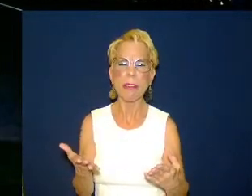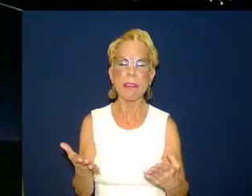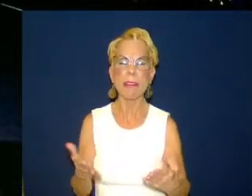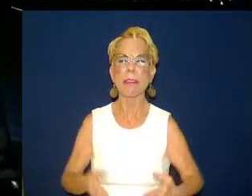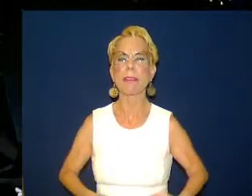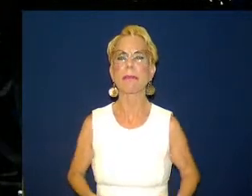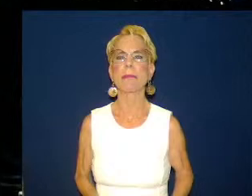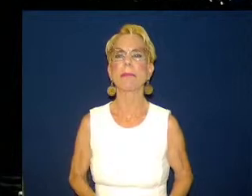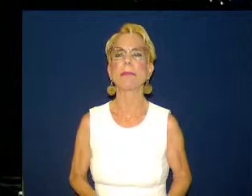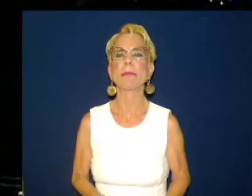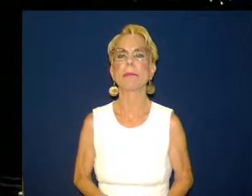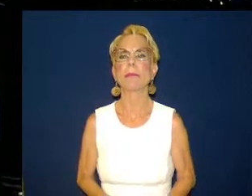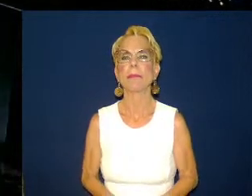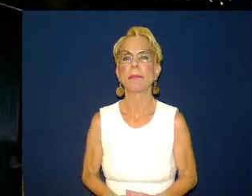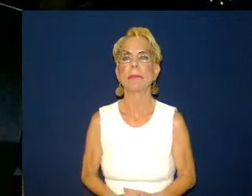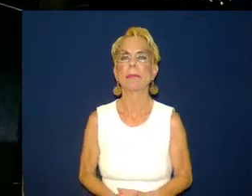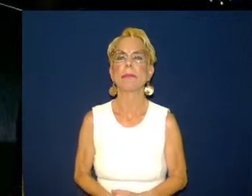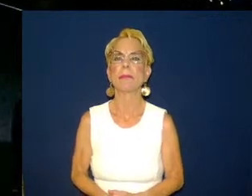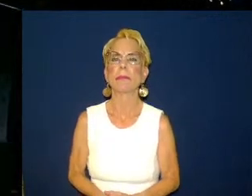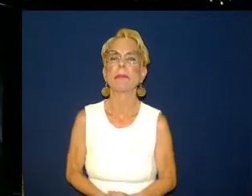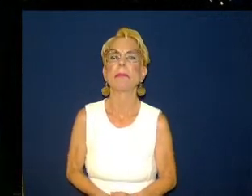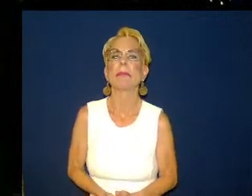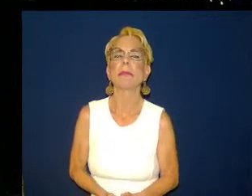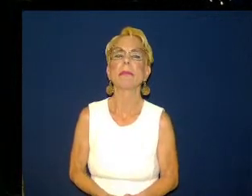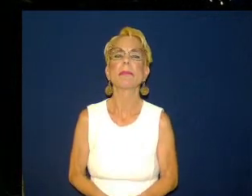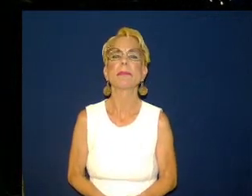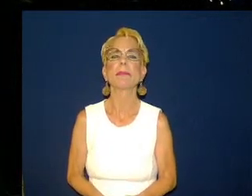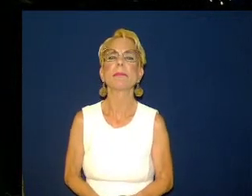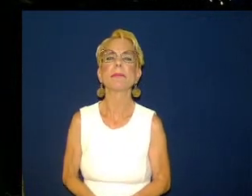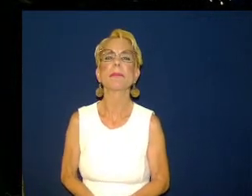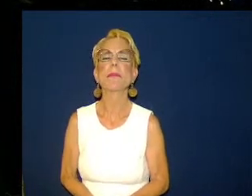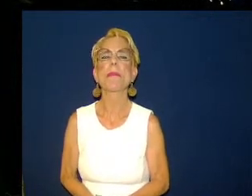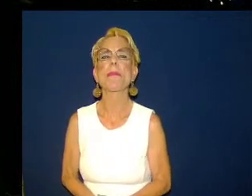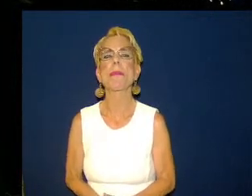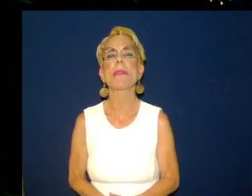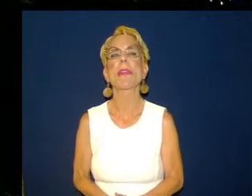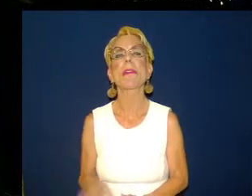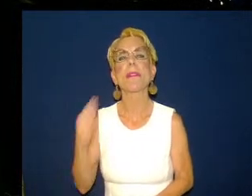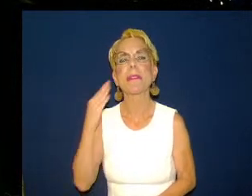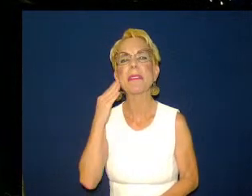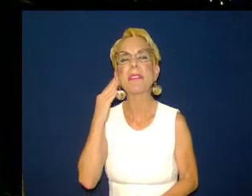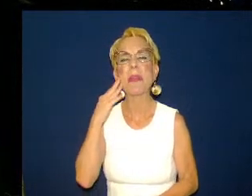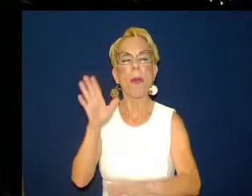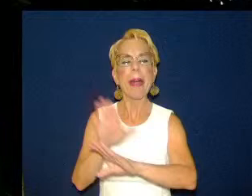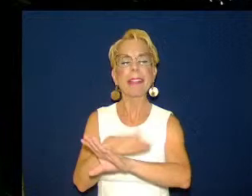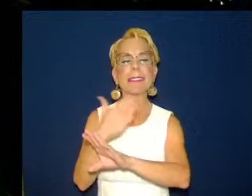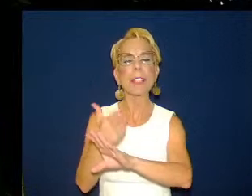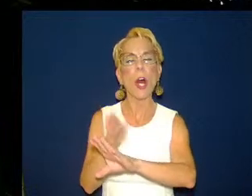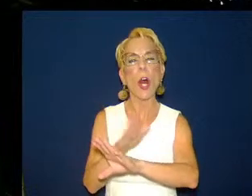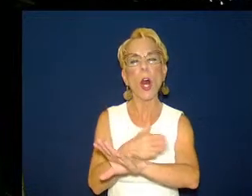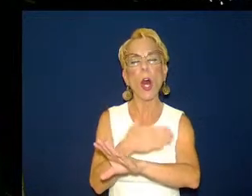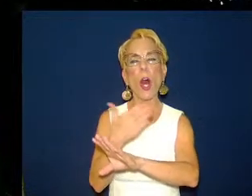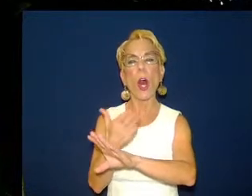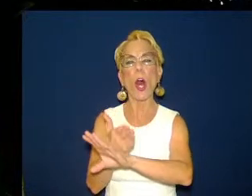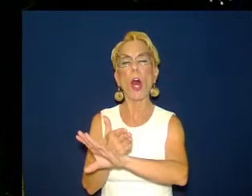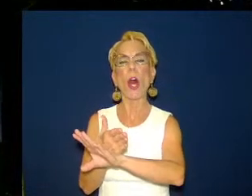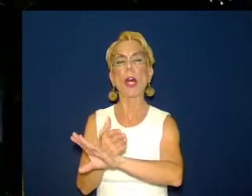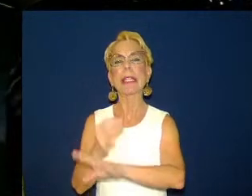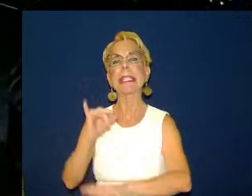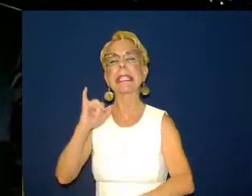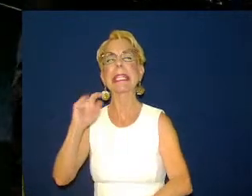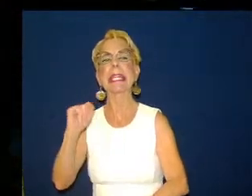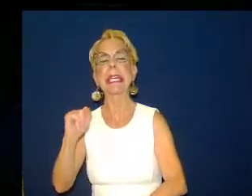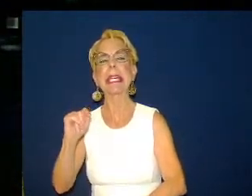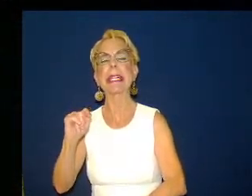called, It Will Be Worth It All When We See Jesus. It will be worth it